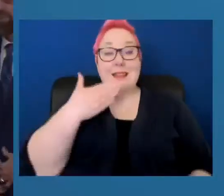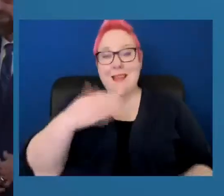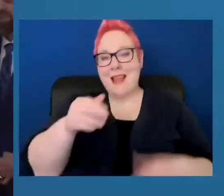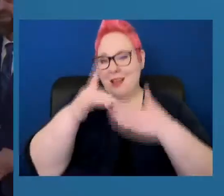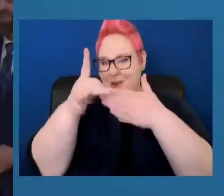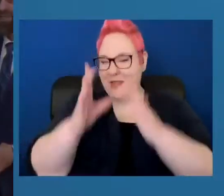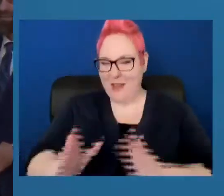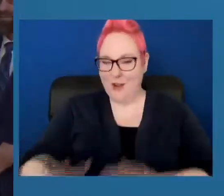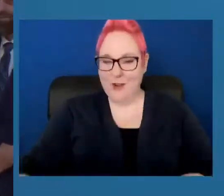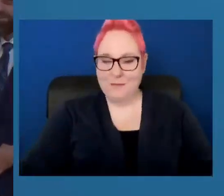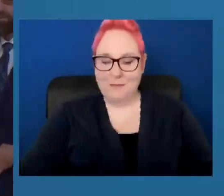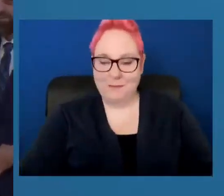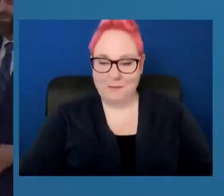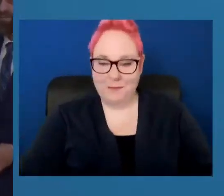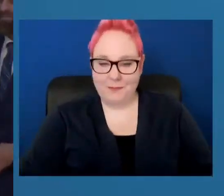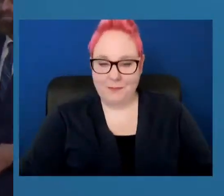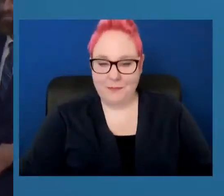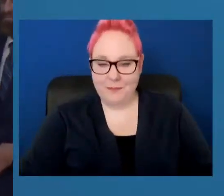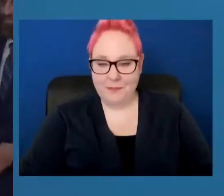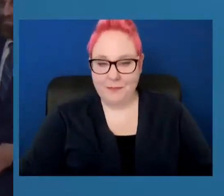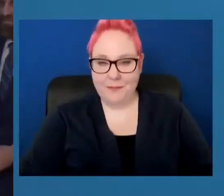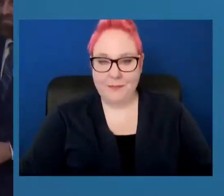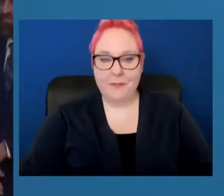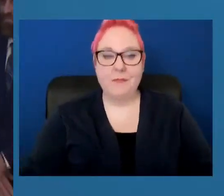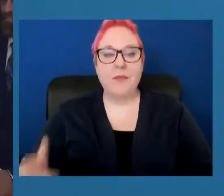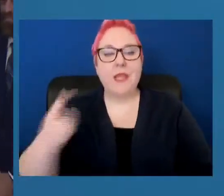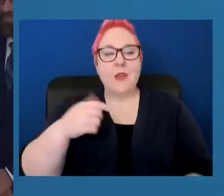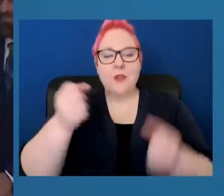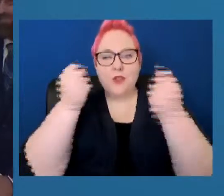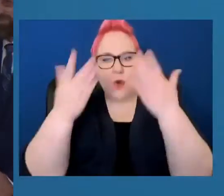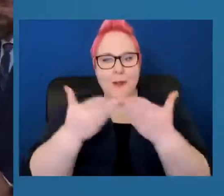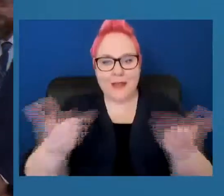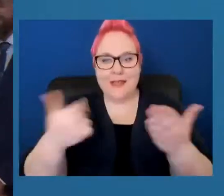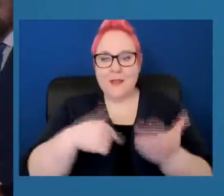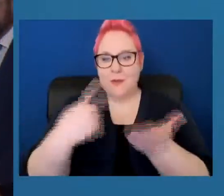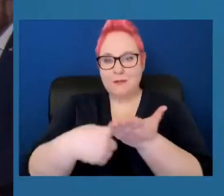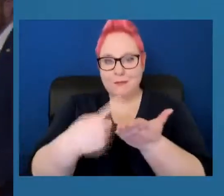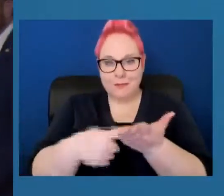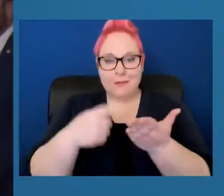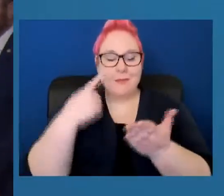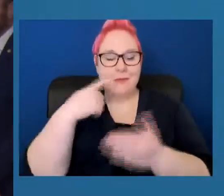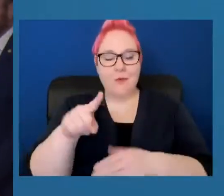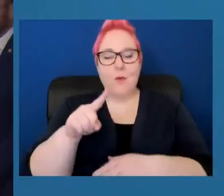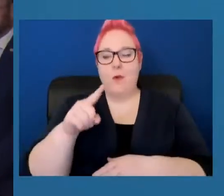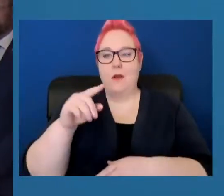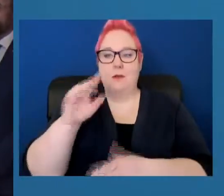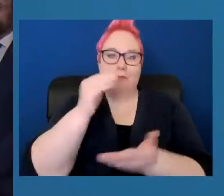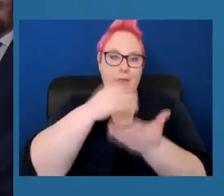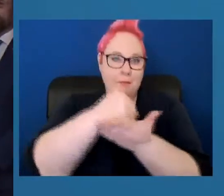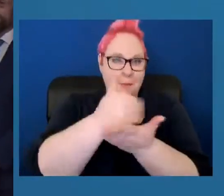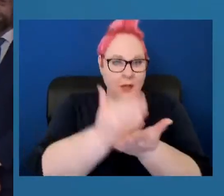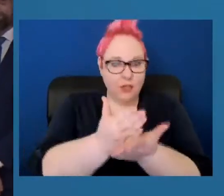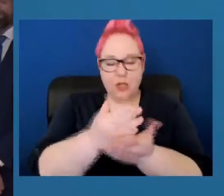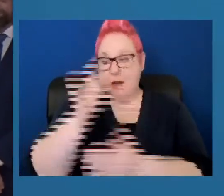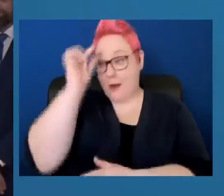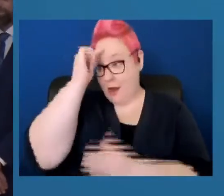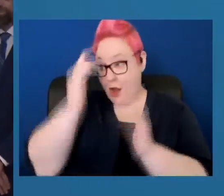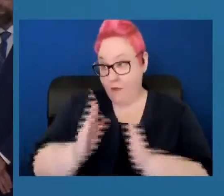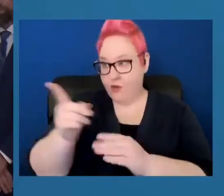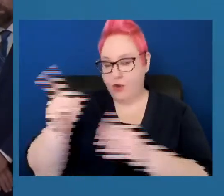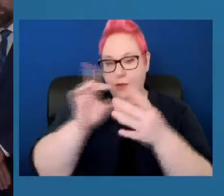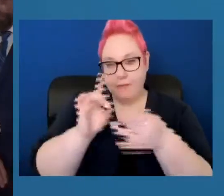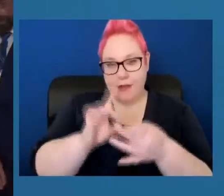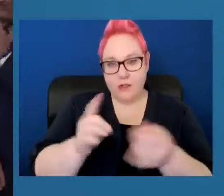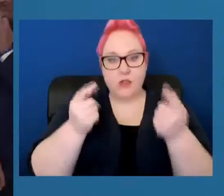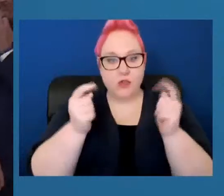You know, there were so many things we discussed in the budget, and the governor mentioned many of them, trying to put